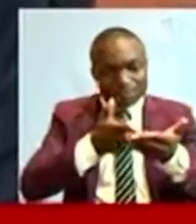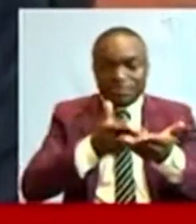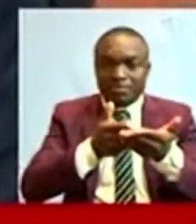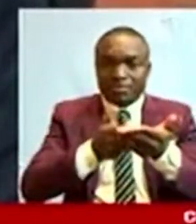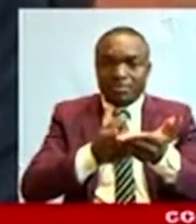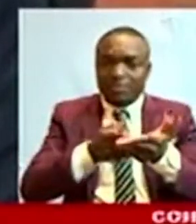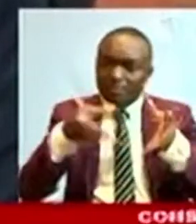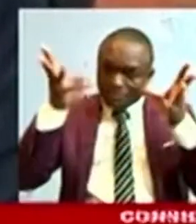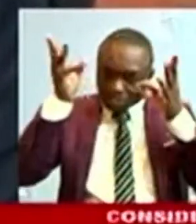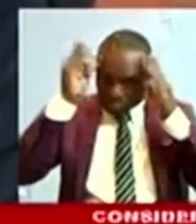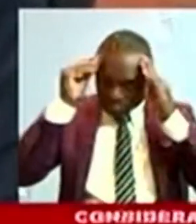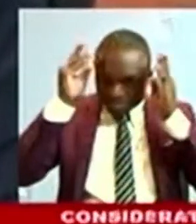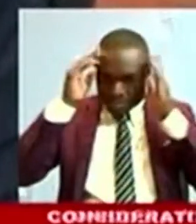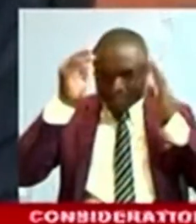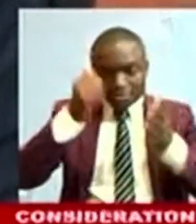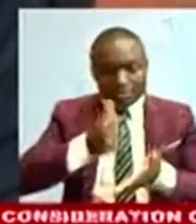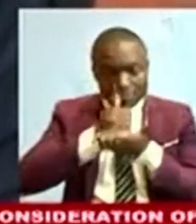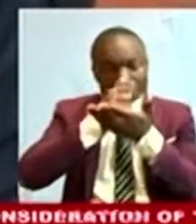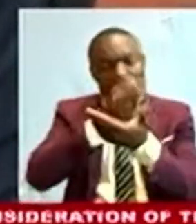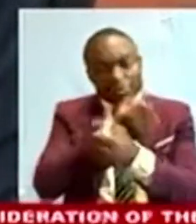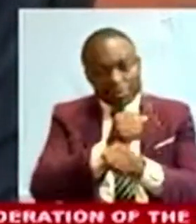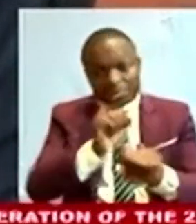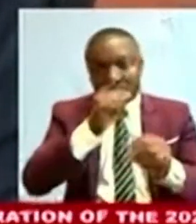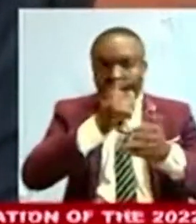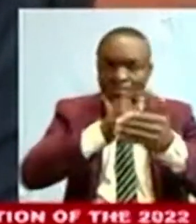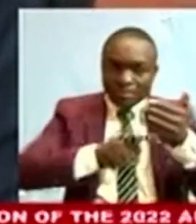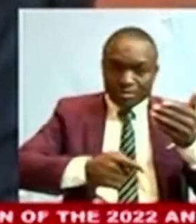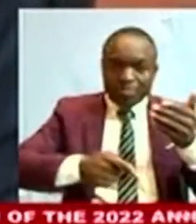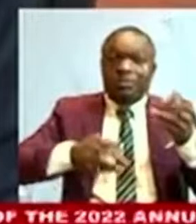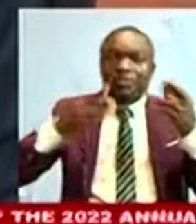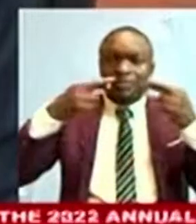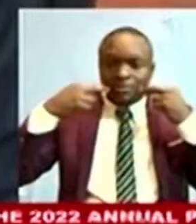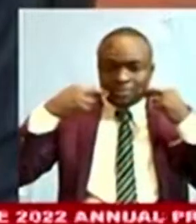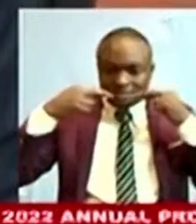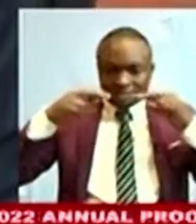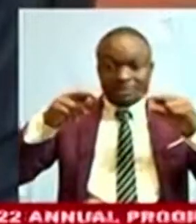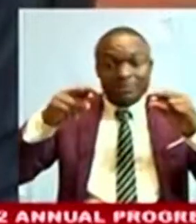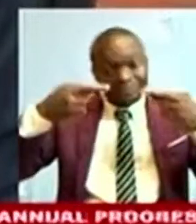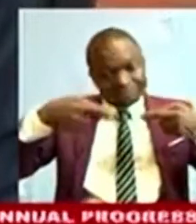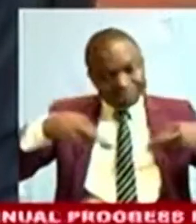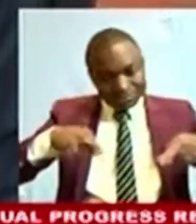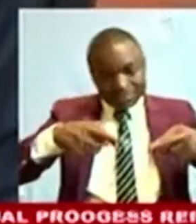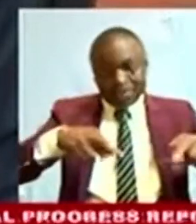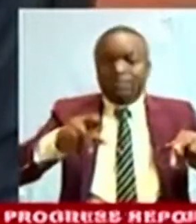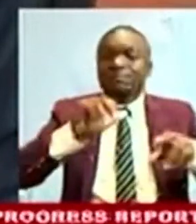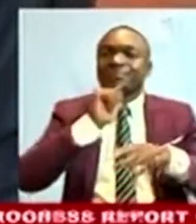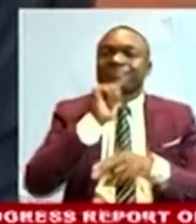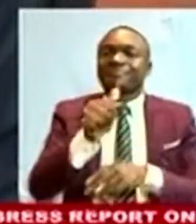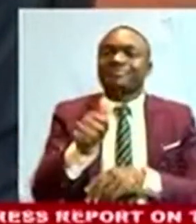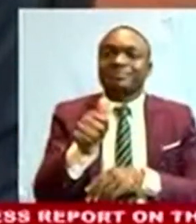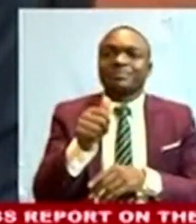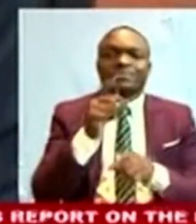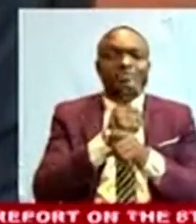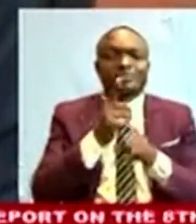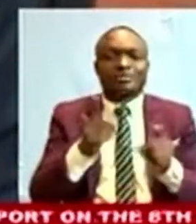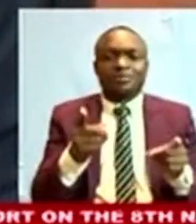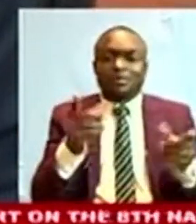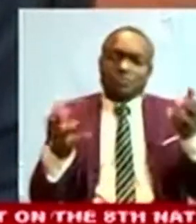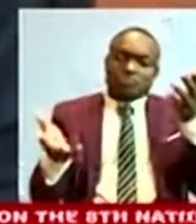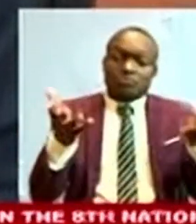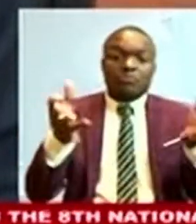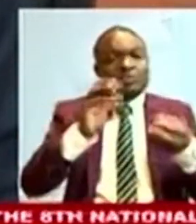this, or it helped us solve this. What is the outcome of that research, rather than just mentioning the number of research